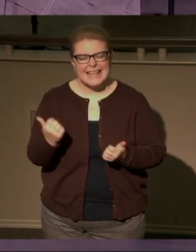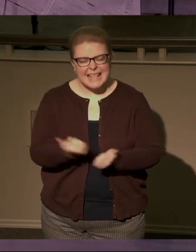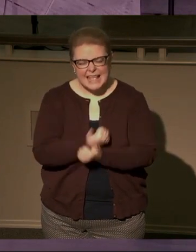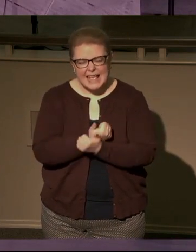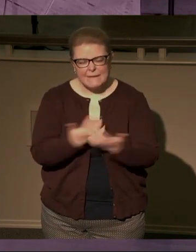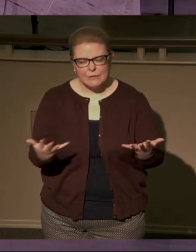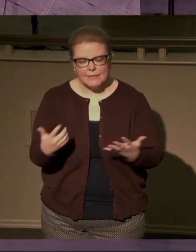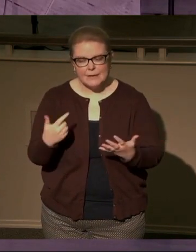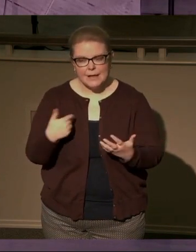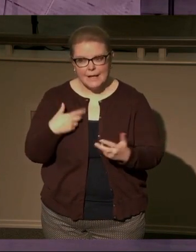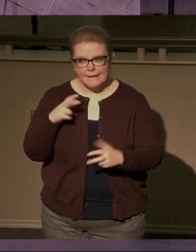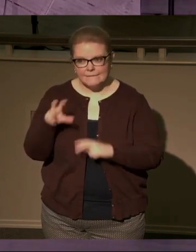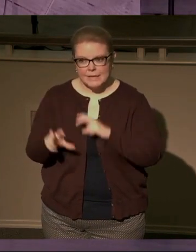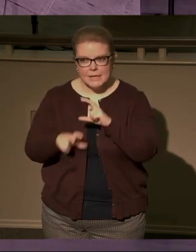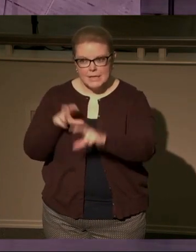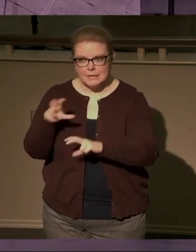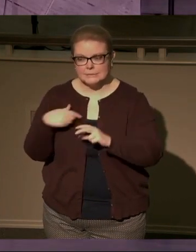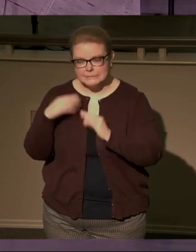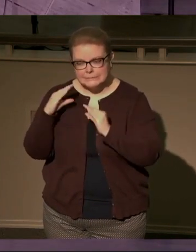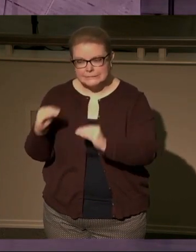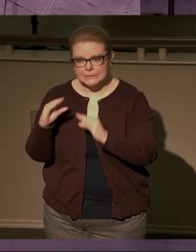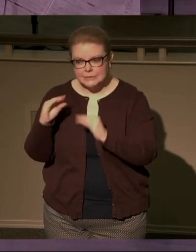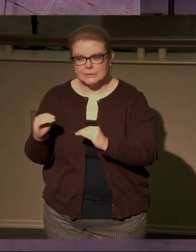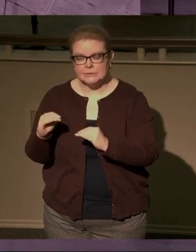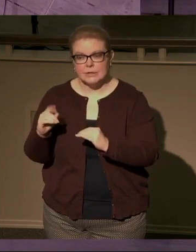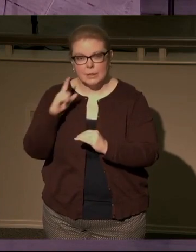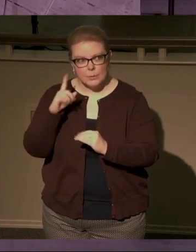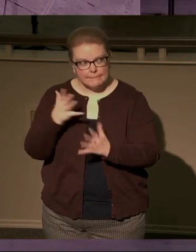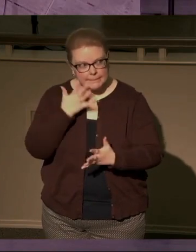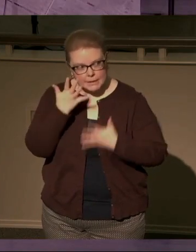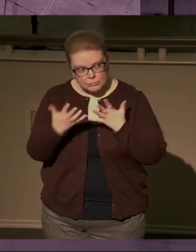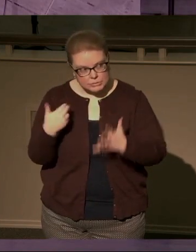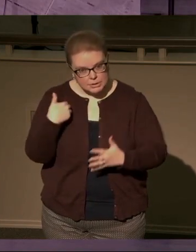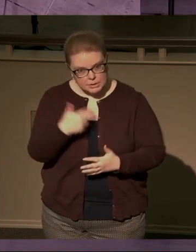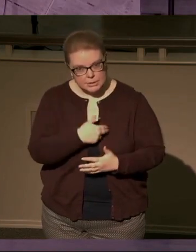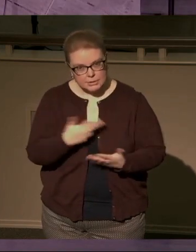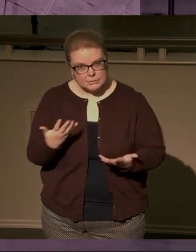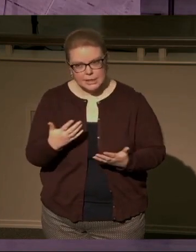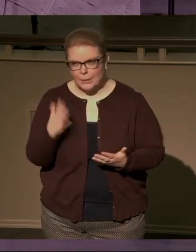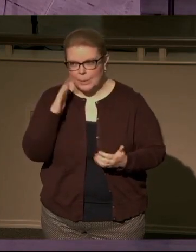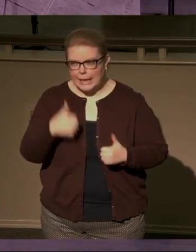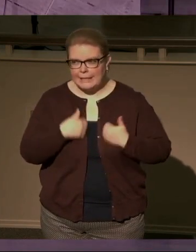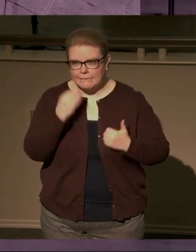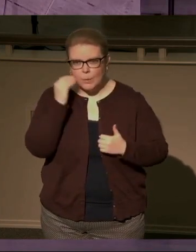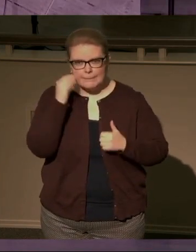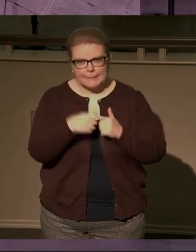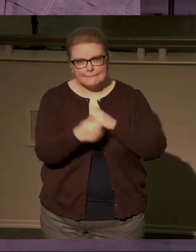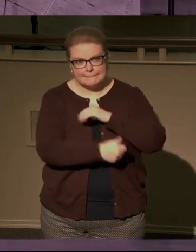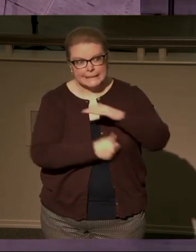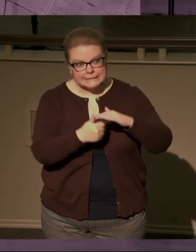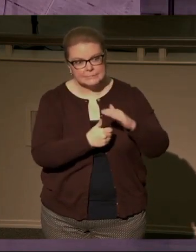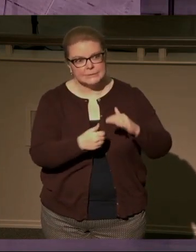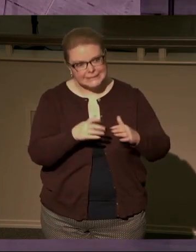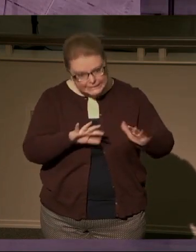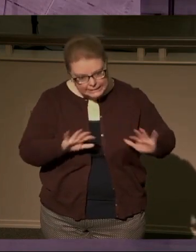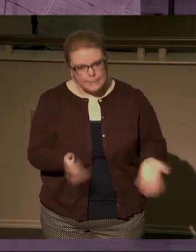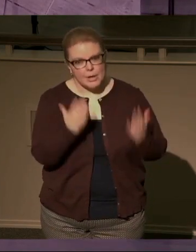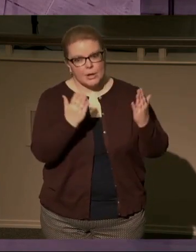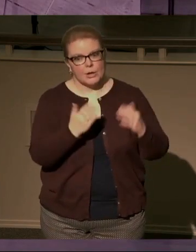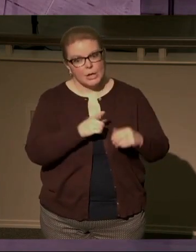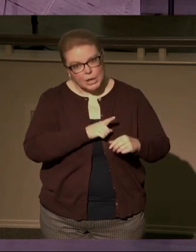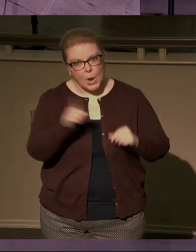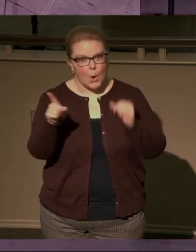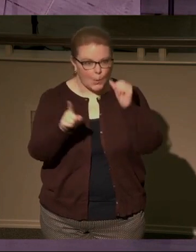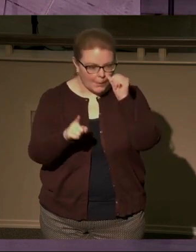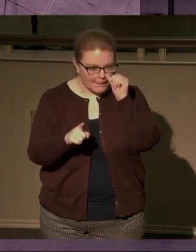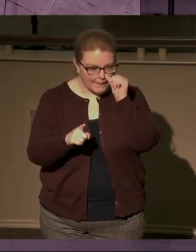into them. And they're going to embarrass us. They're just going to live at home in the basement if they don't get off their rear end and go on